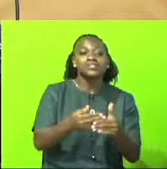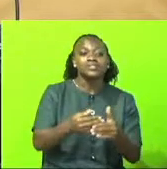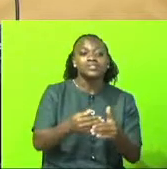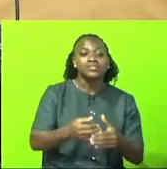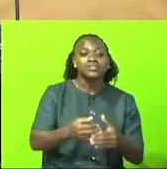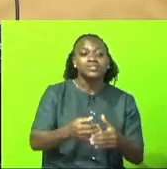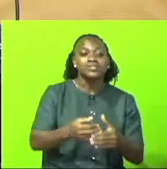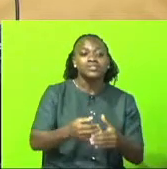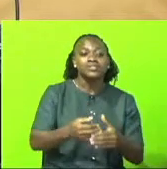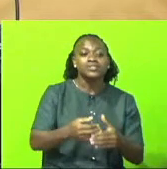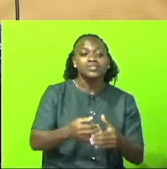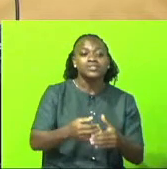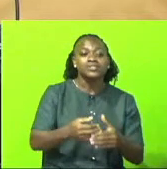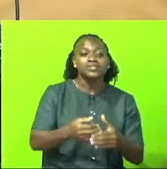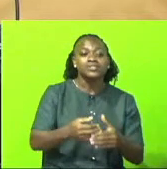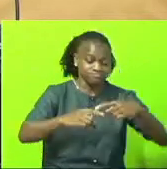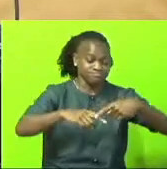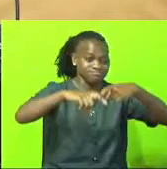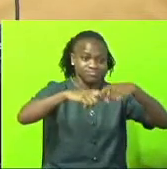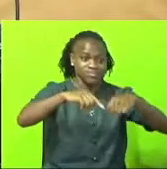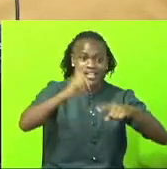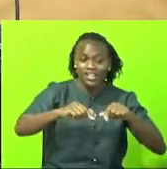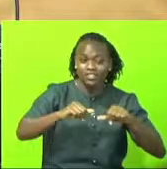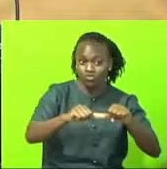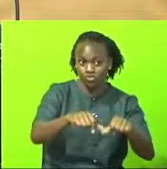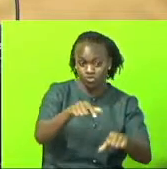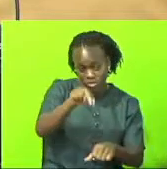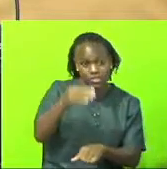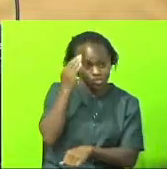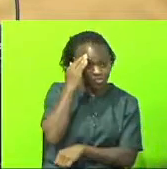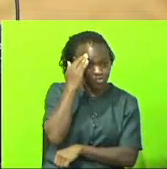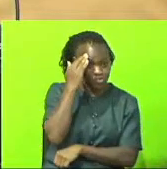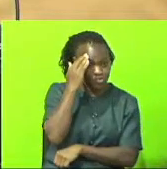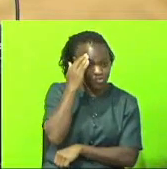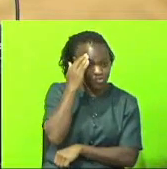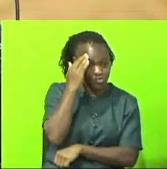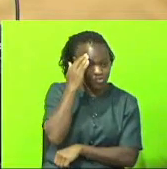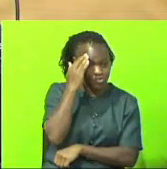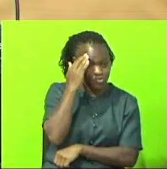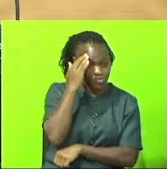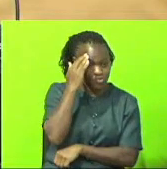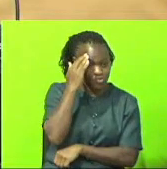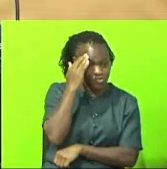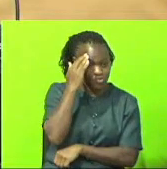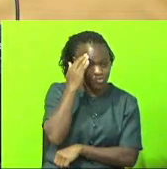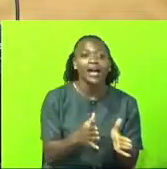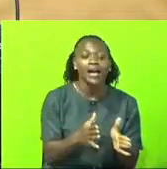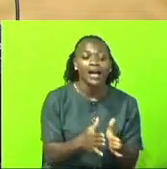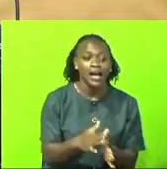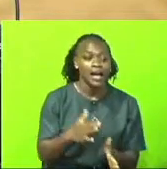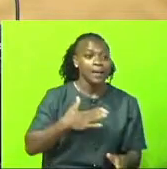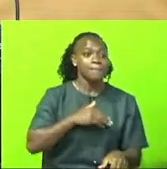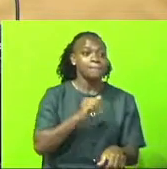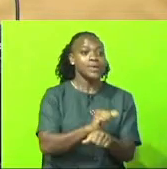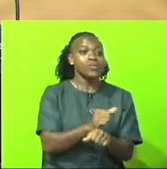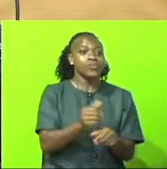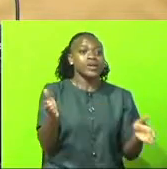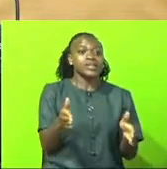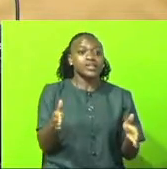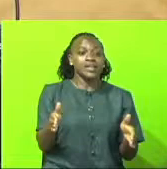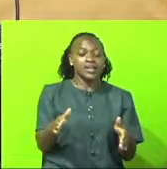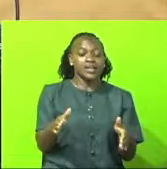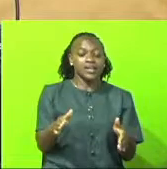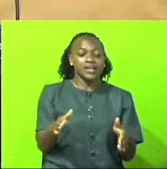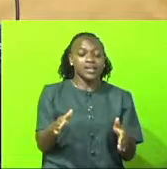process. You cannot proceed. You should know this. And you want to mislead, Mr. Speaker. My duty as a leader of government